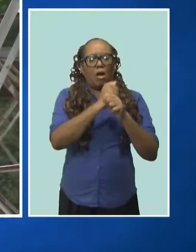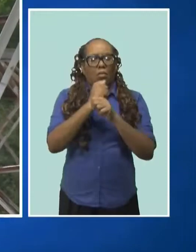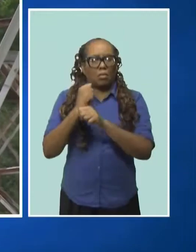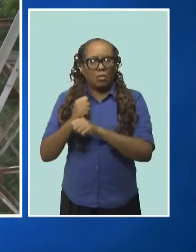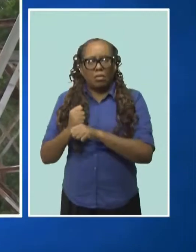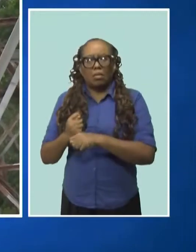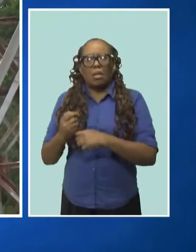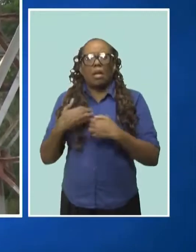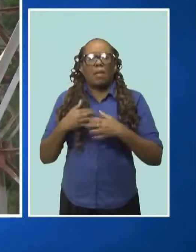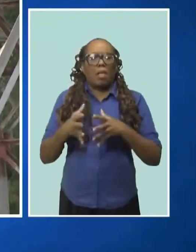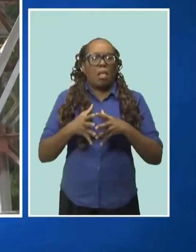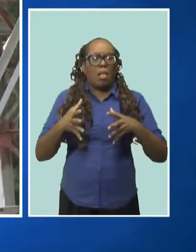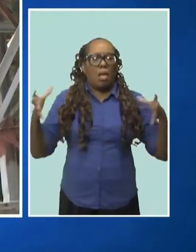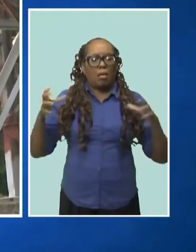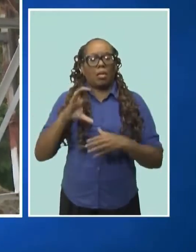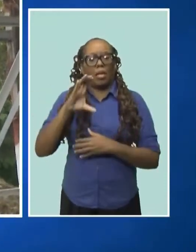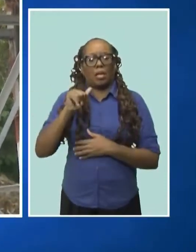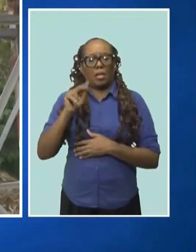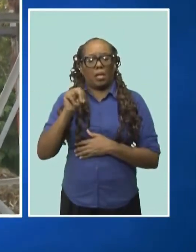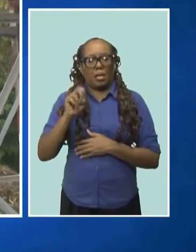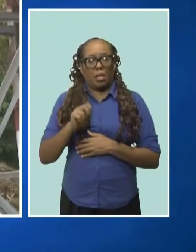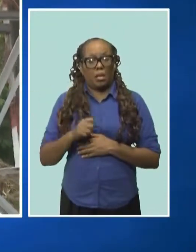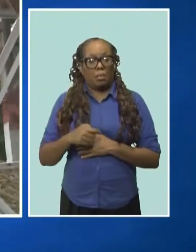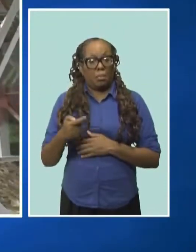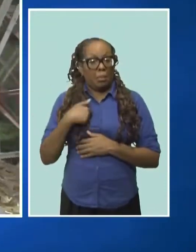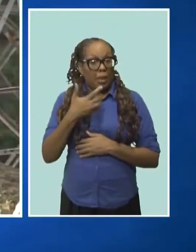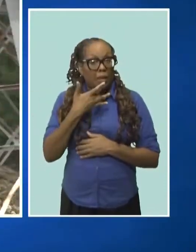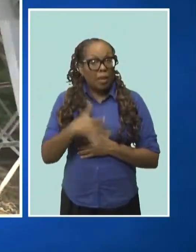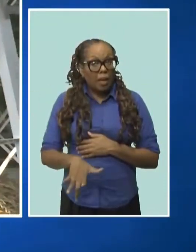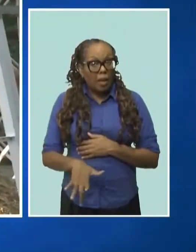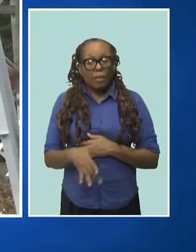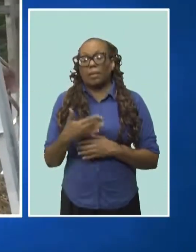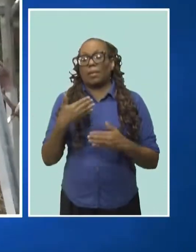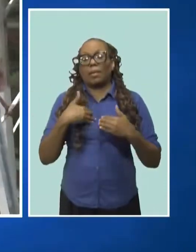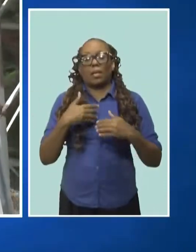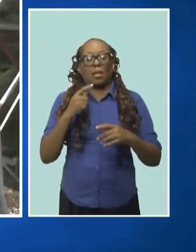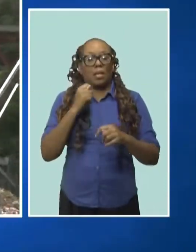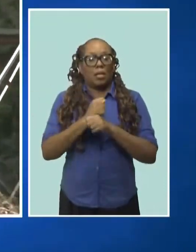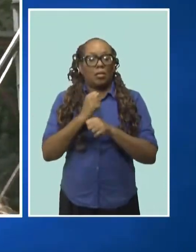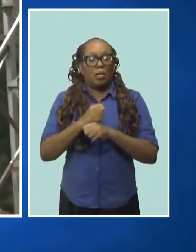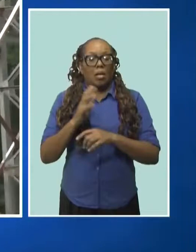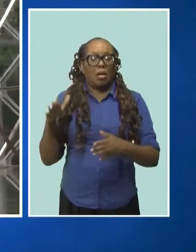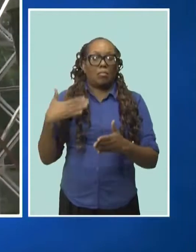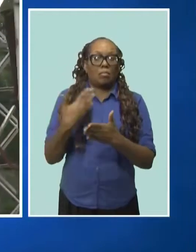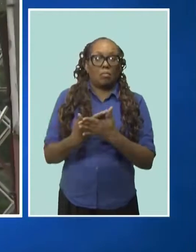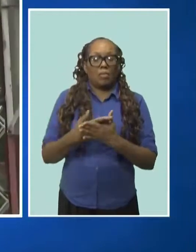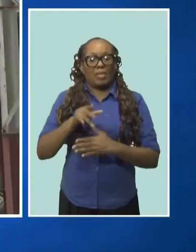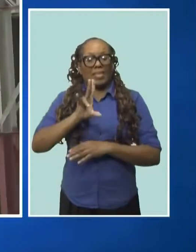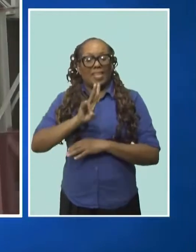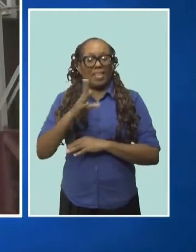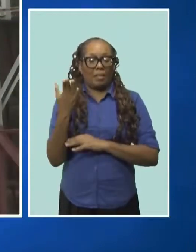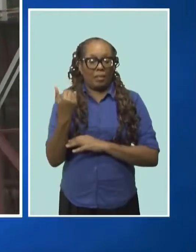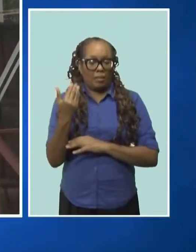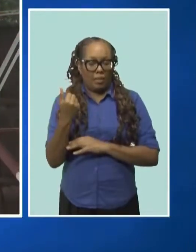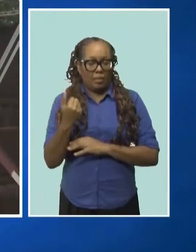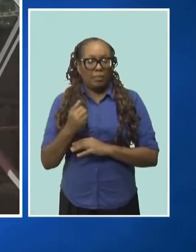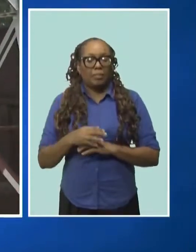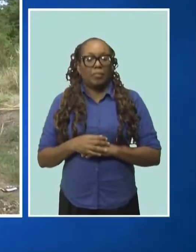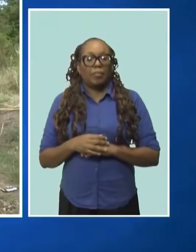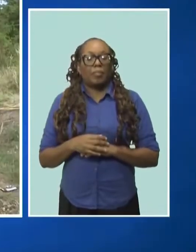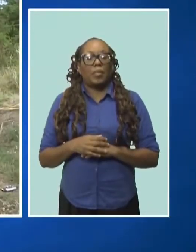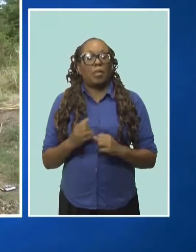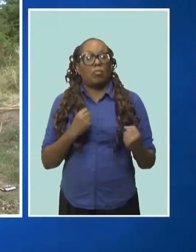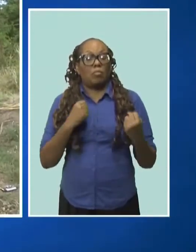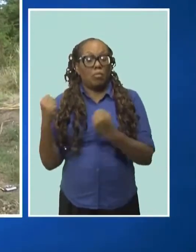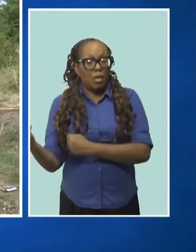was fortunate that I had a truck on my loading bay by 7:15 this morning. He went to Port Vale